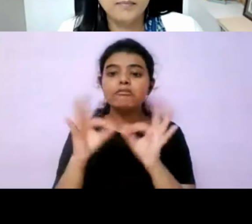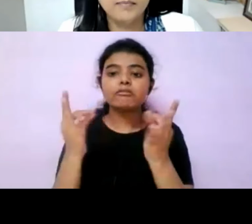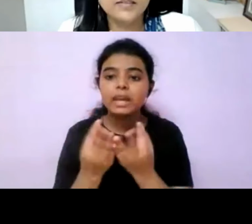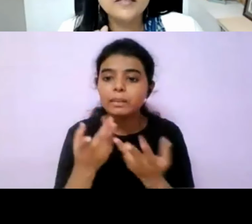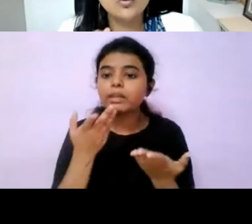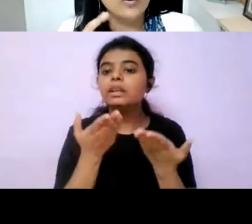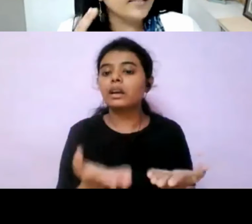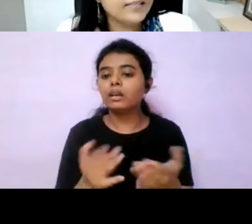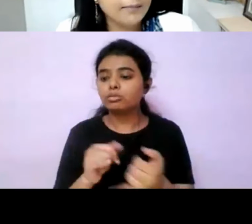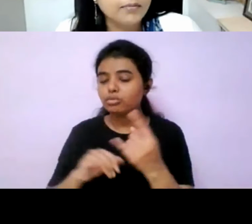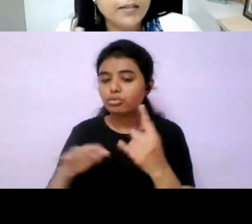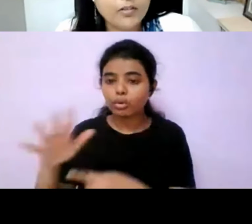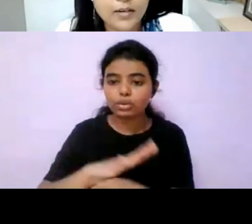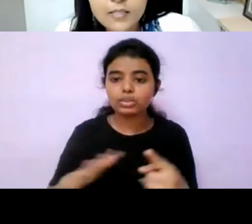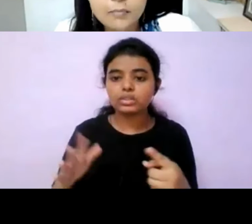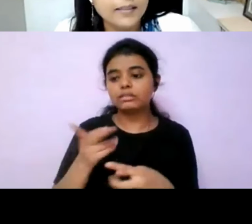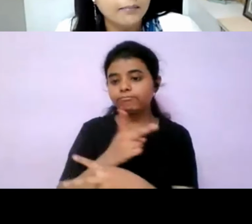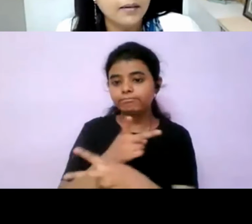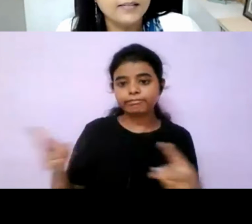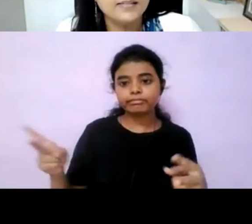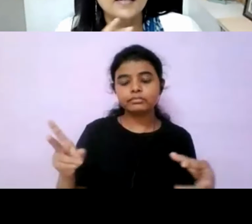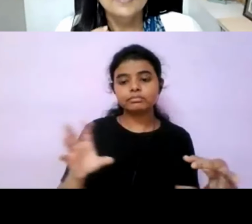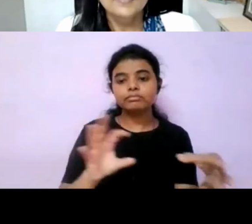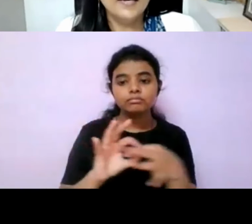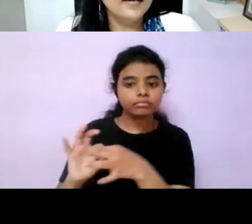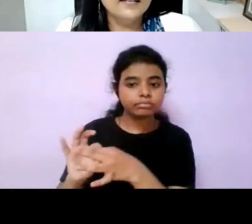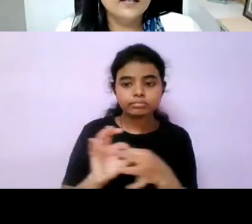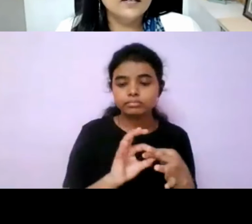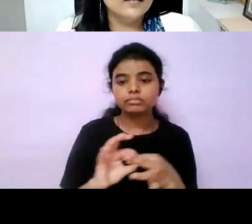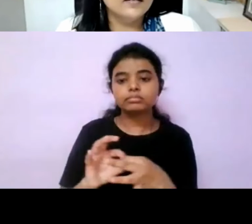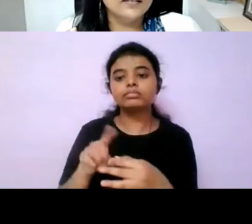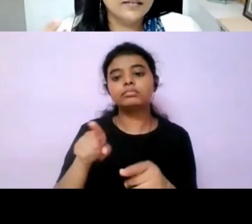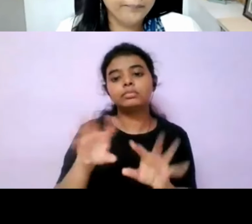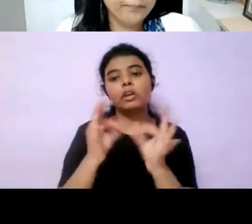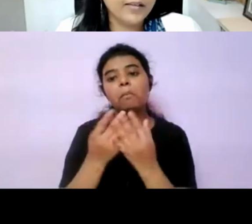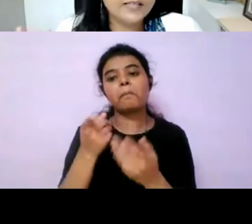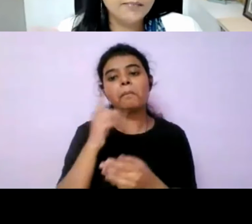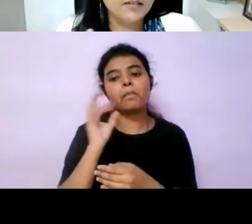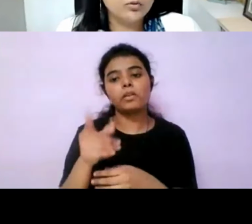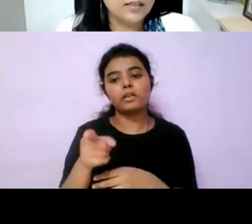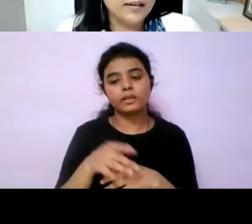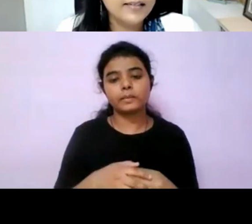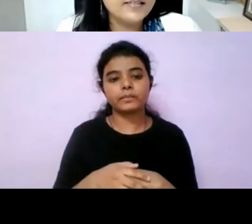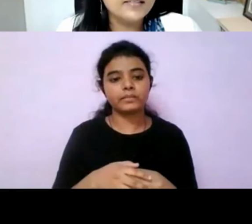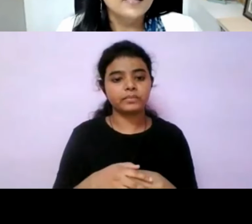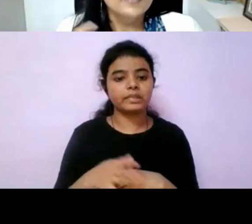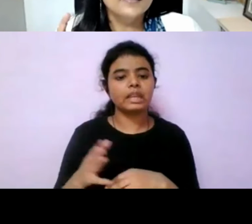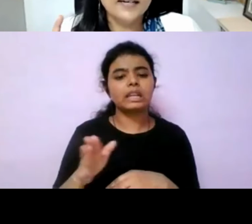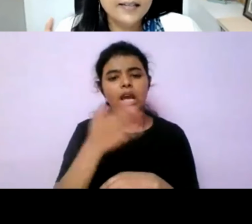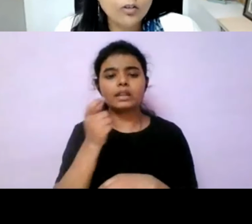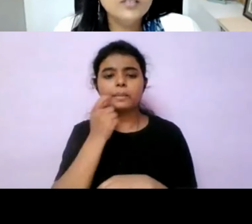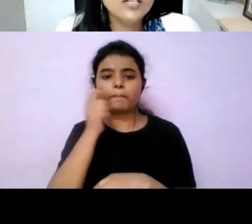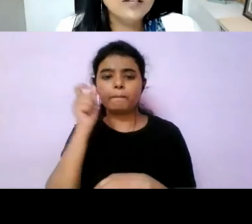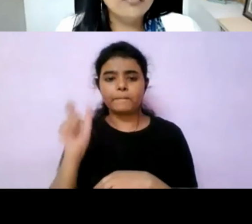of members to accept and transmit the bias. And as Mehrotra writes, the ideology of